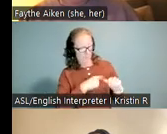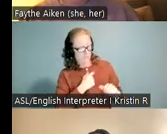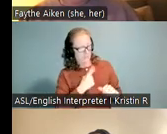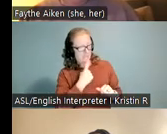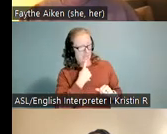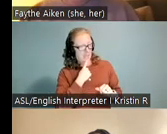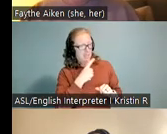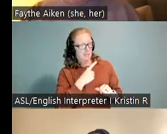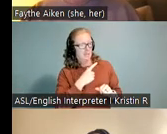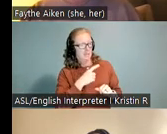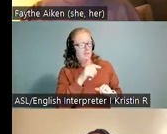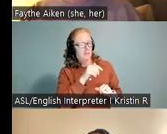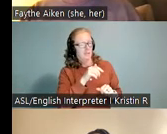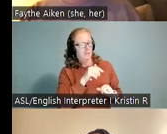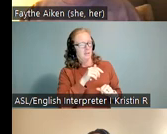Could we say